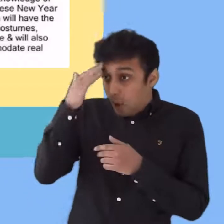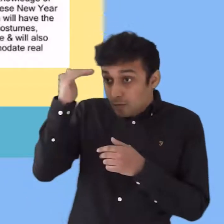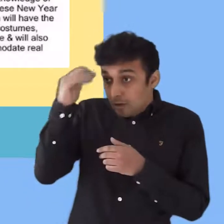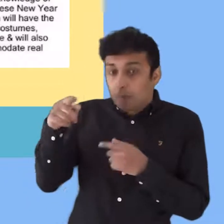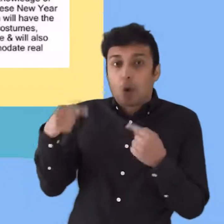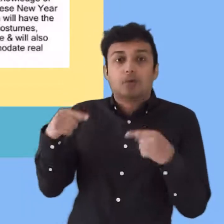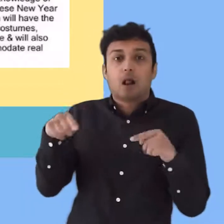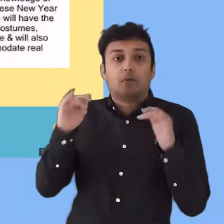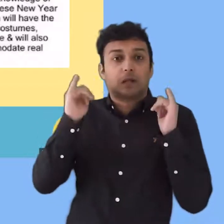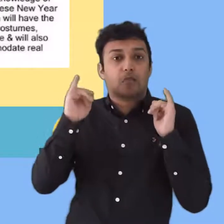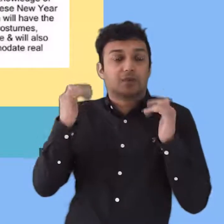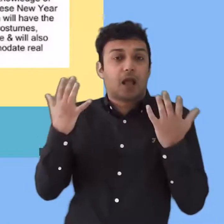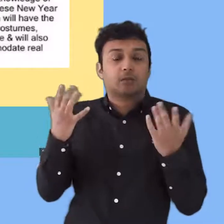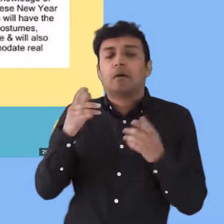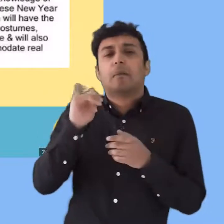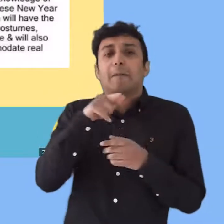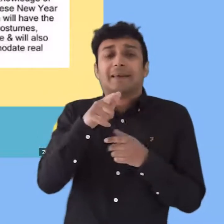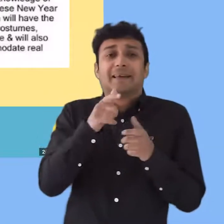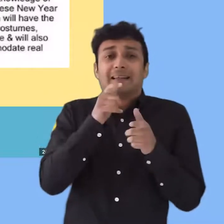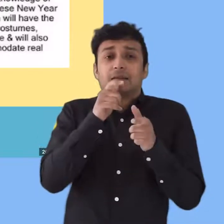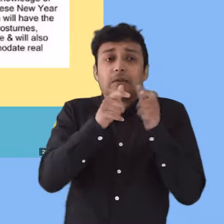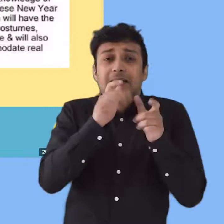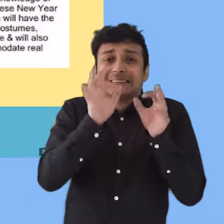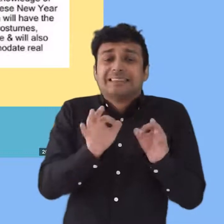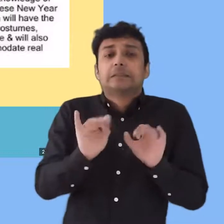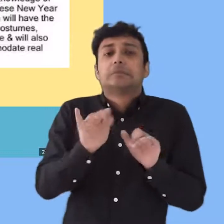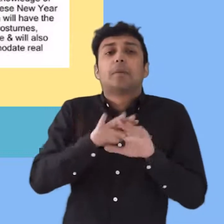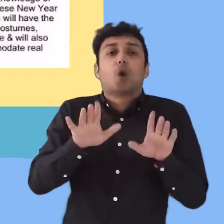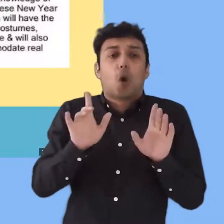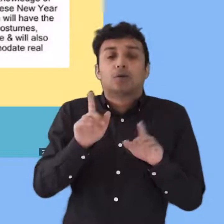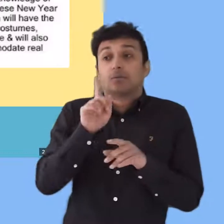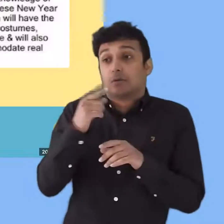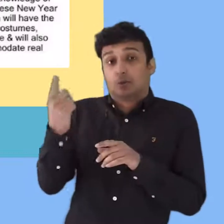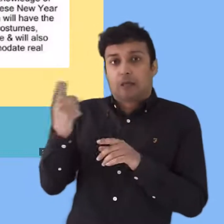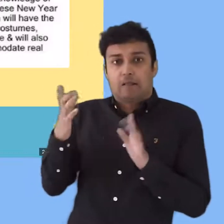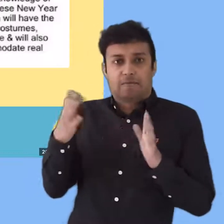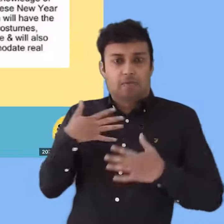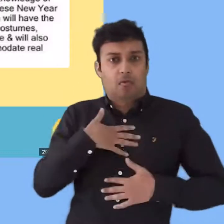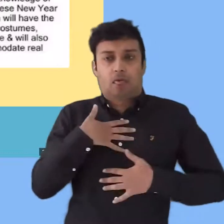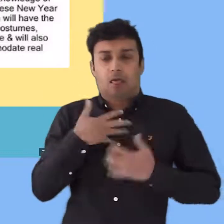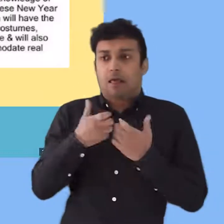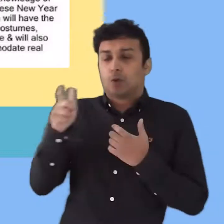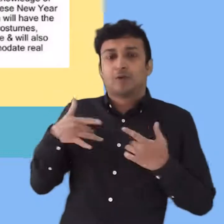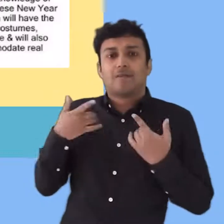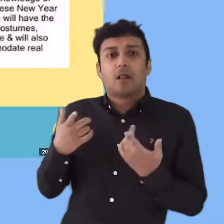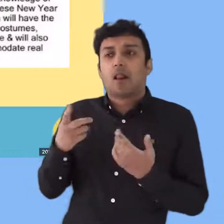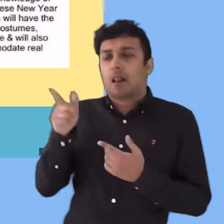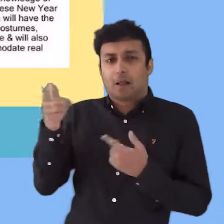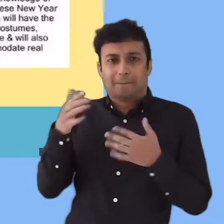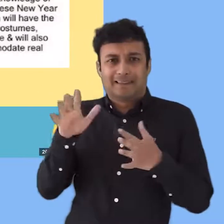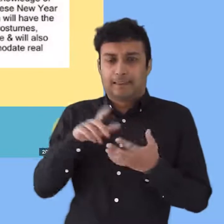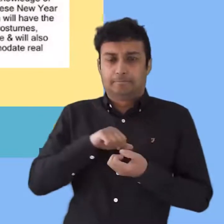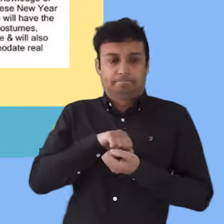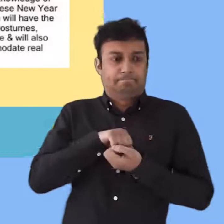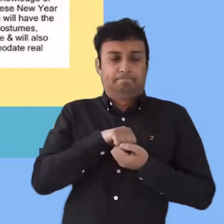So these might not be the exact words that the nursery staff said to her, but this is what she felt. This is what, you know, and this is what she's carried with her for so